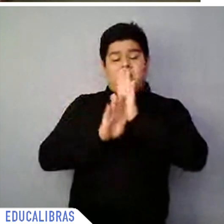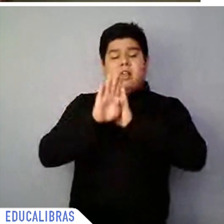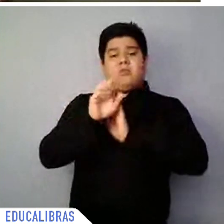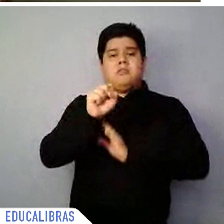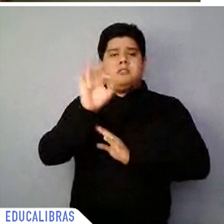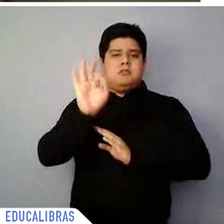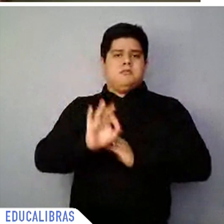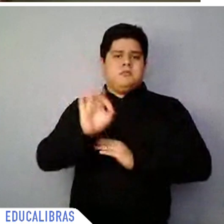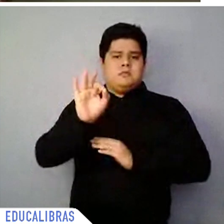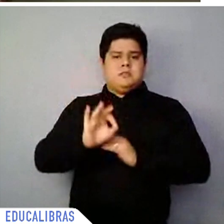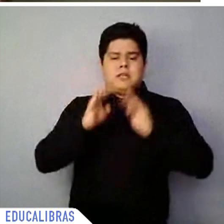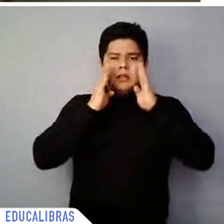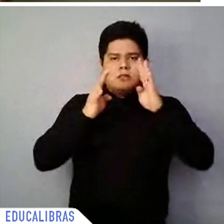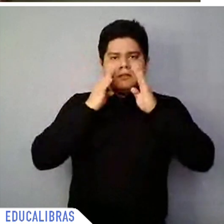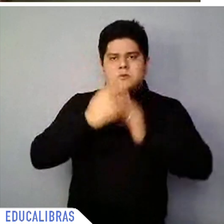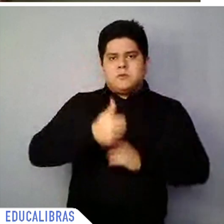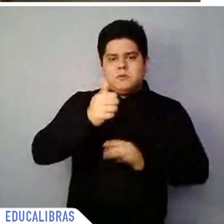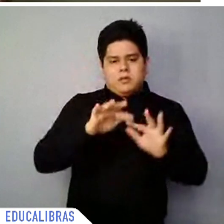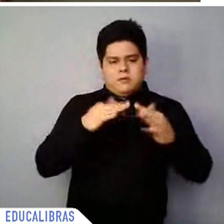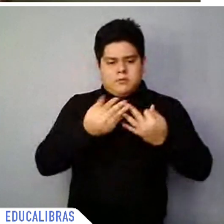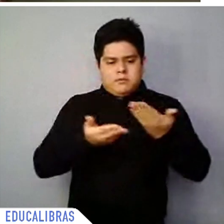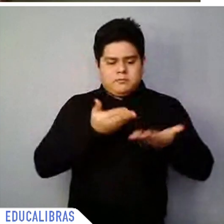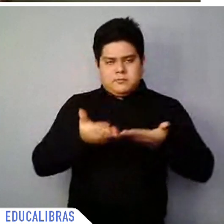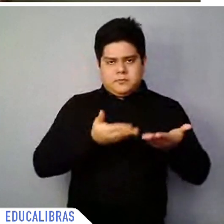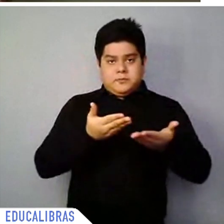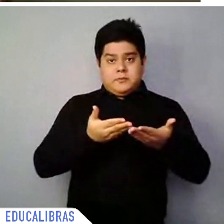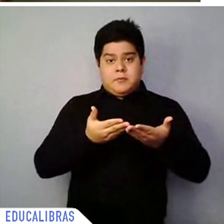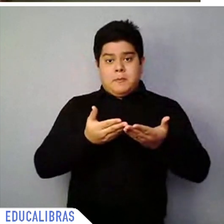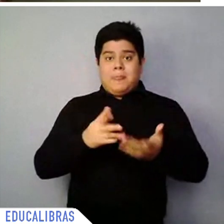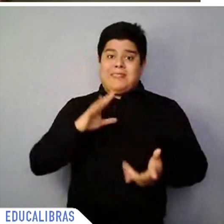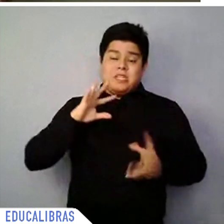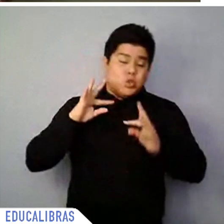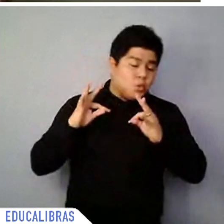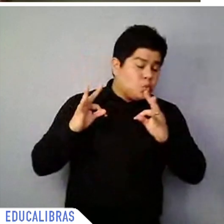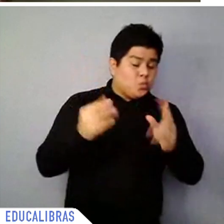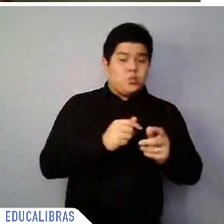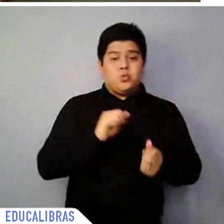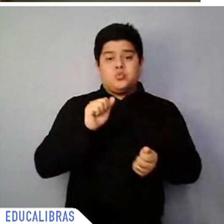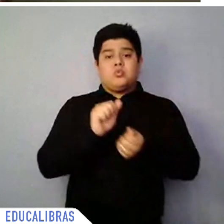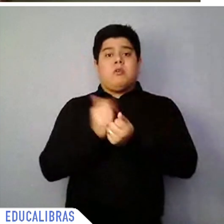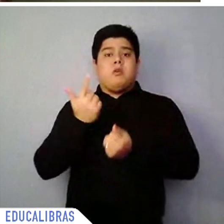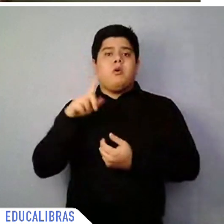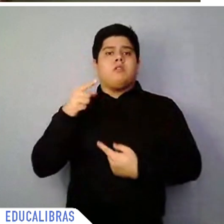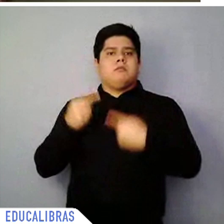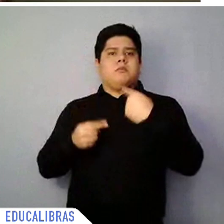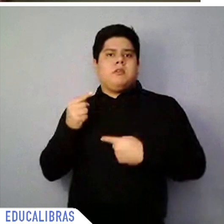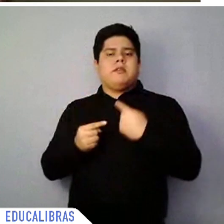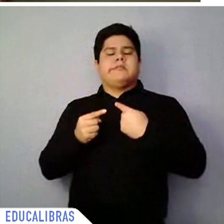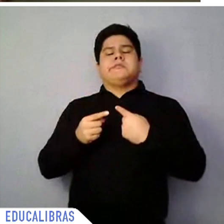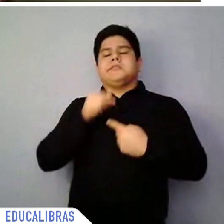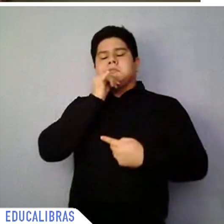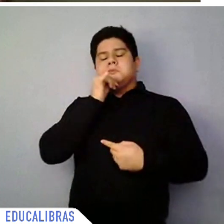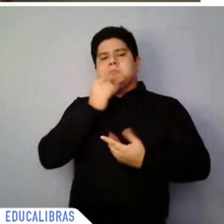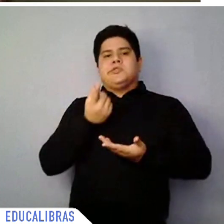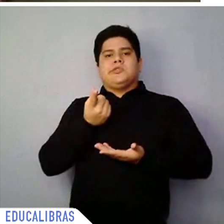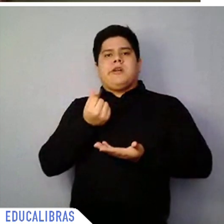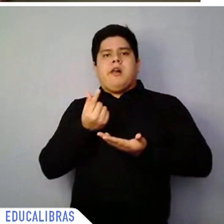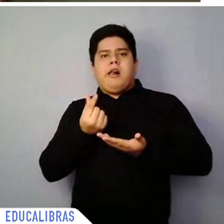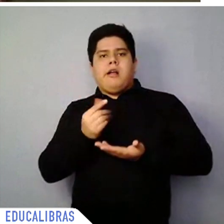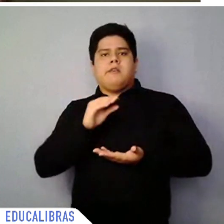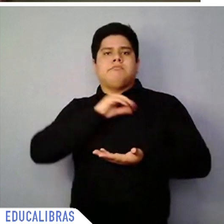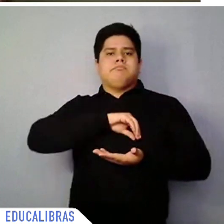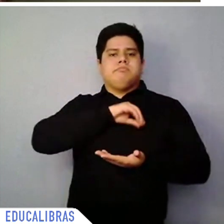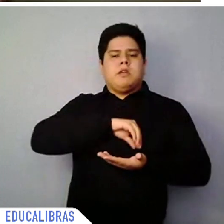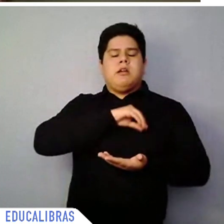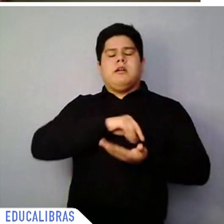6 years in order to achieve that number, to improve the family health in our country. And of course, that's not the